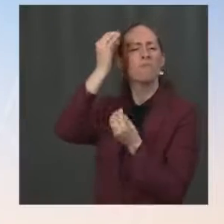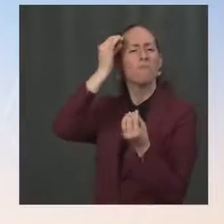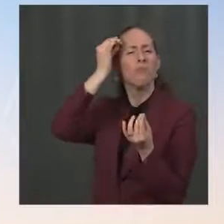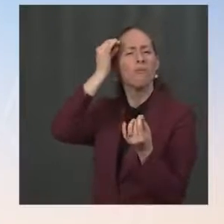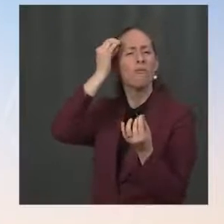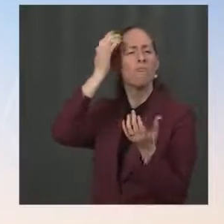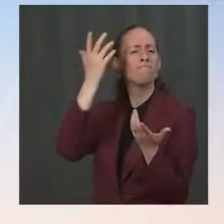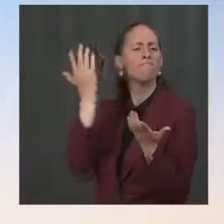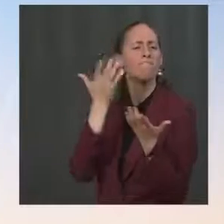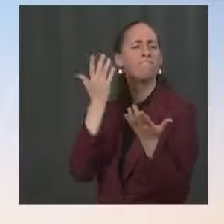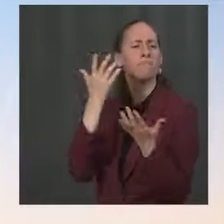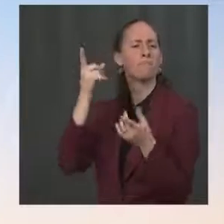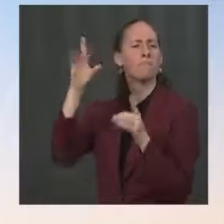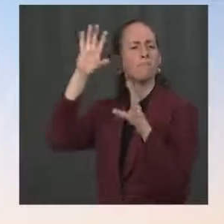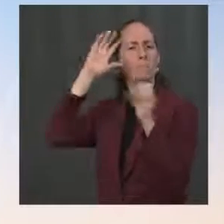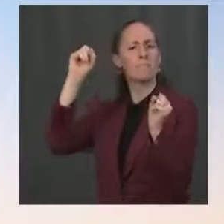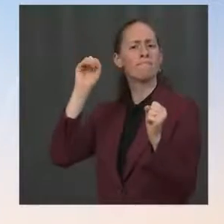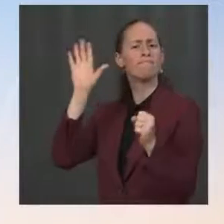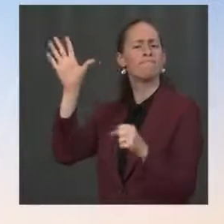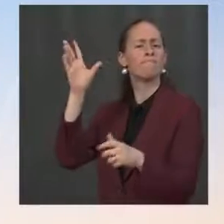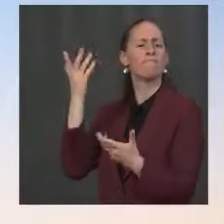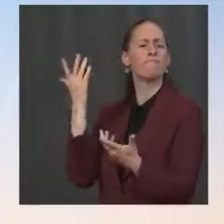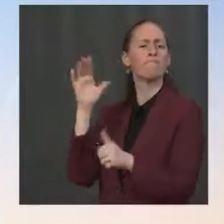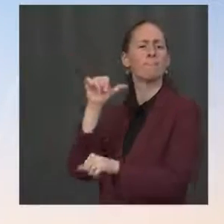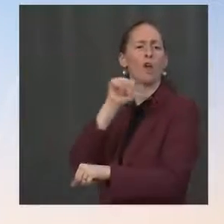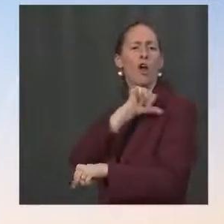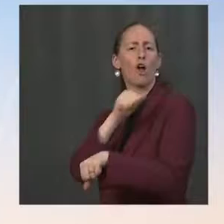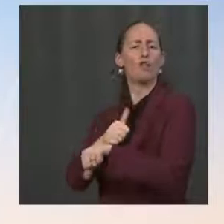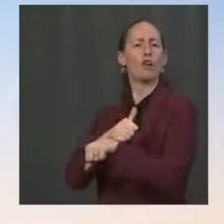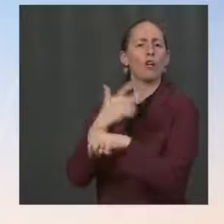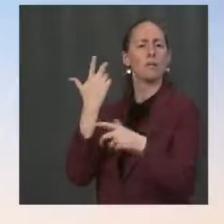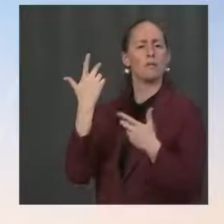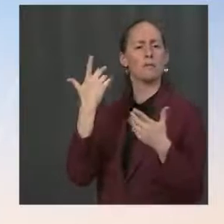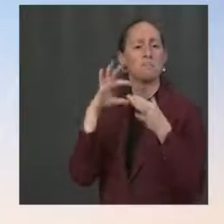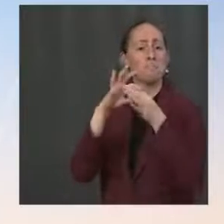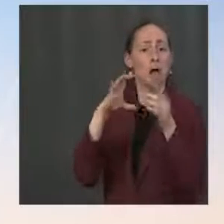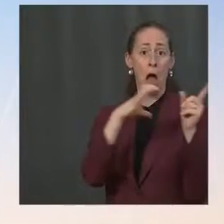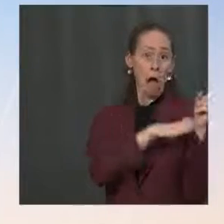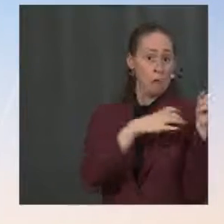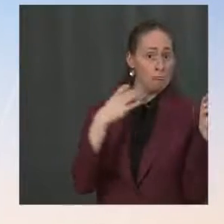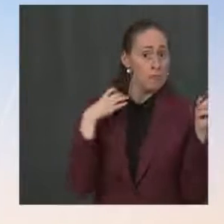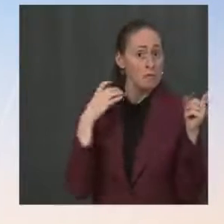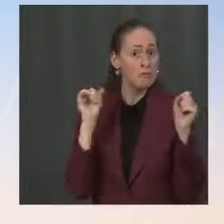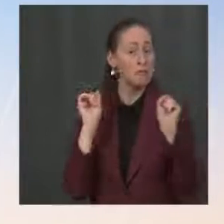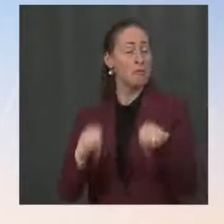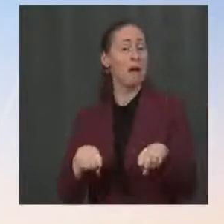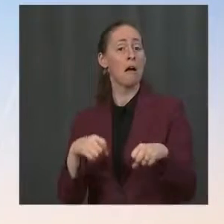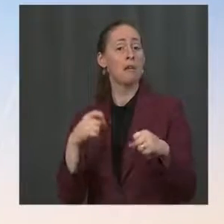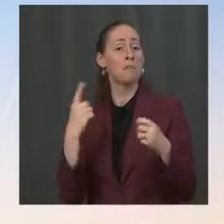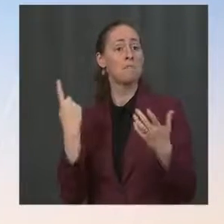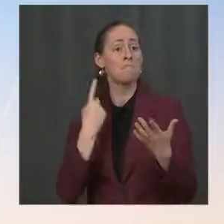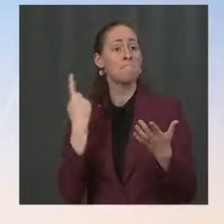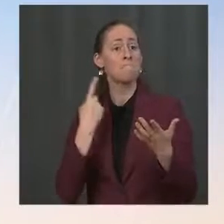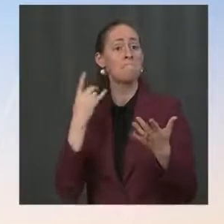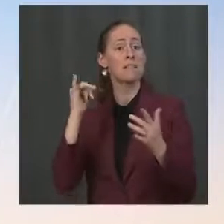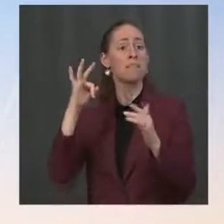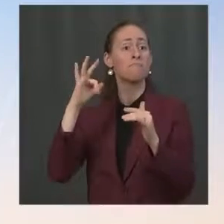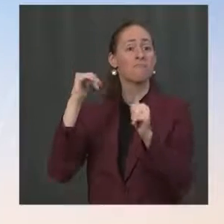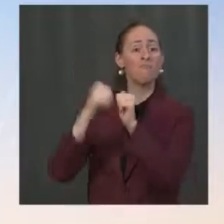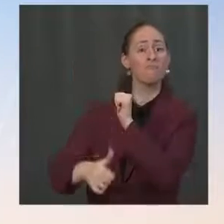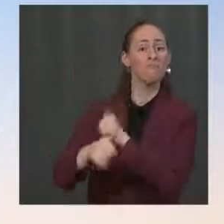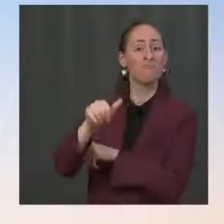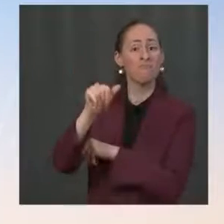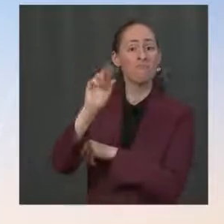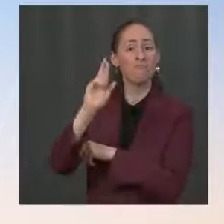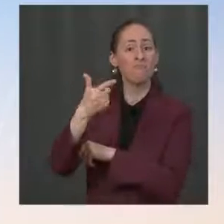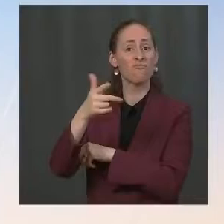the authority he needs from Congress or wherever else to continue operations beyond August 31st? He kind of talked